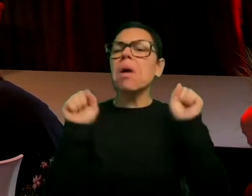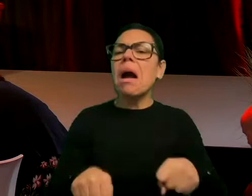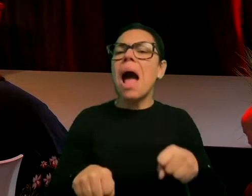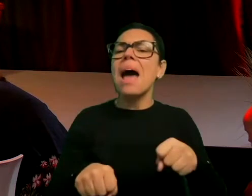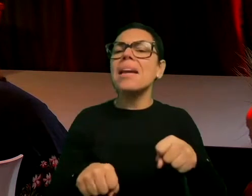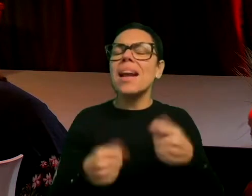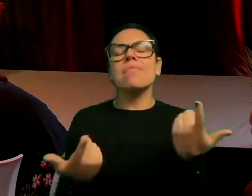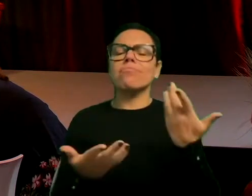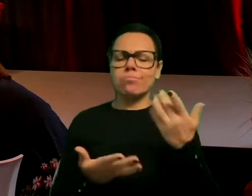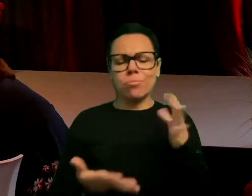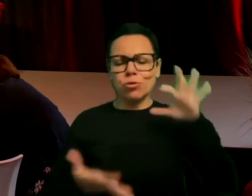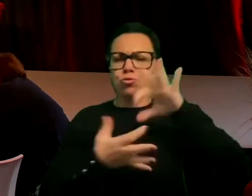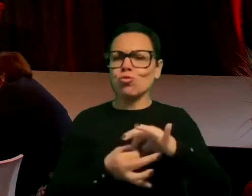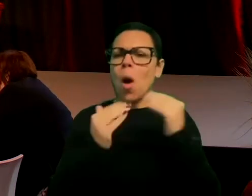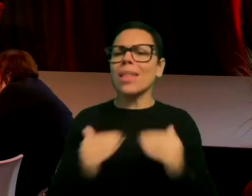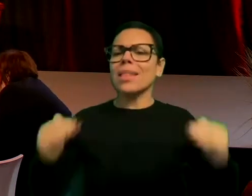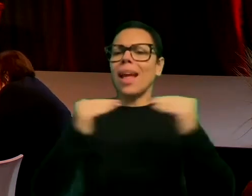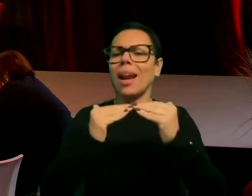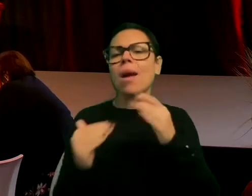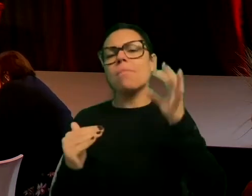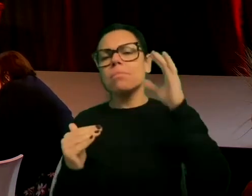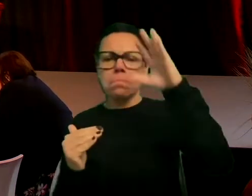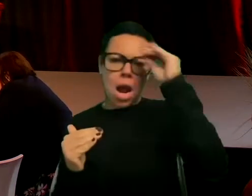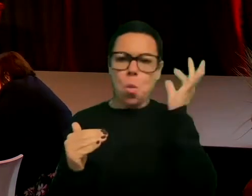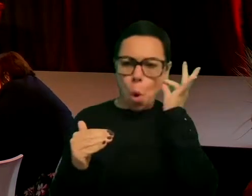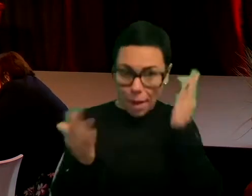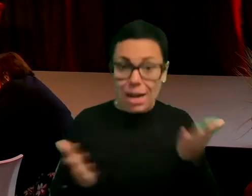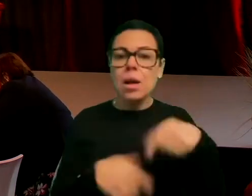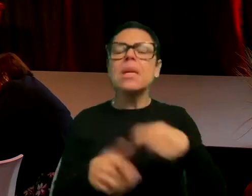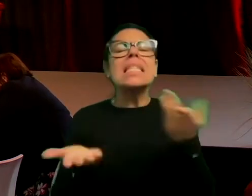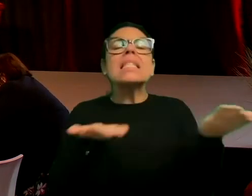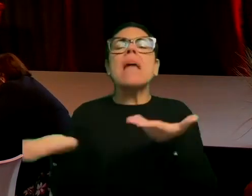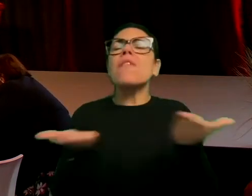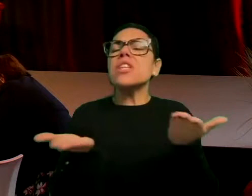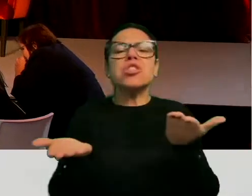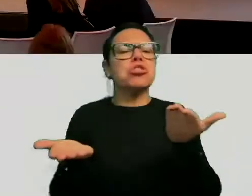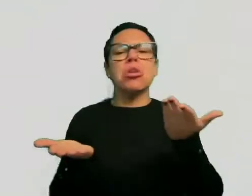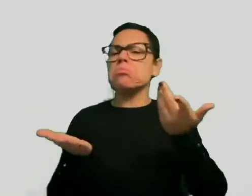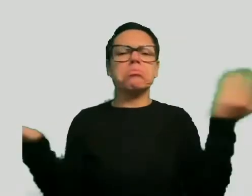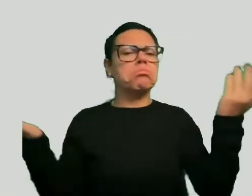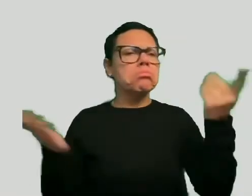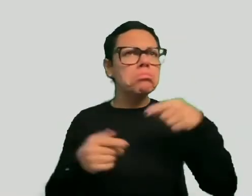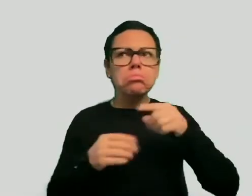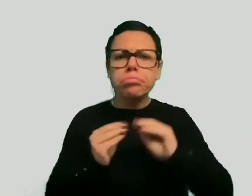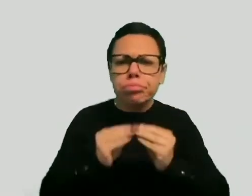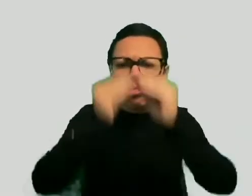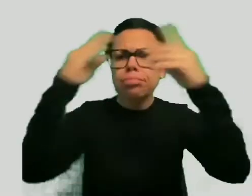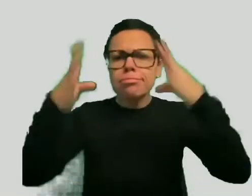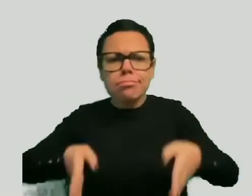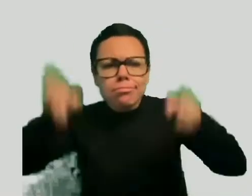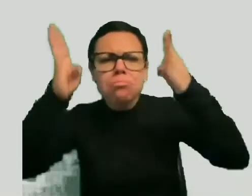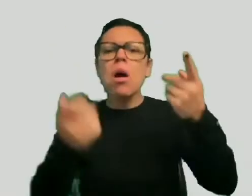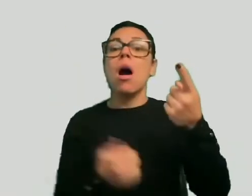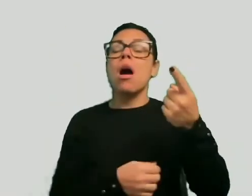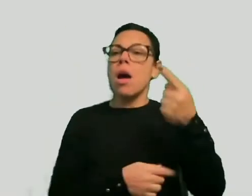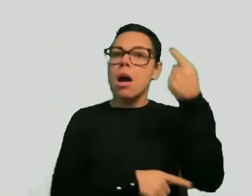procure anything, let's say catering or a railway or a new building, of course you think about the environmental impact.